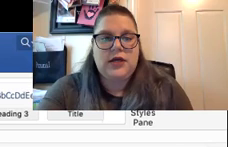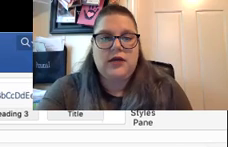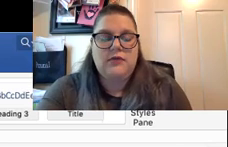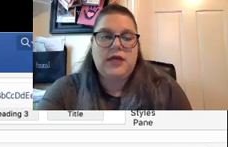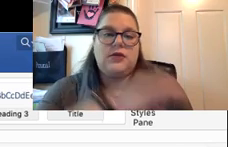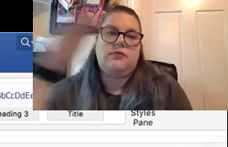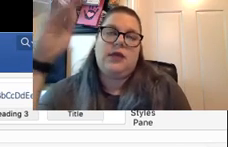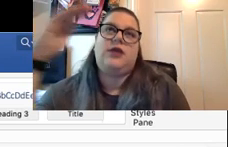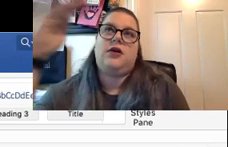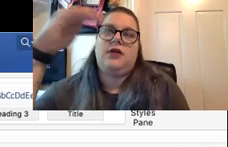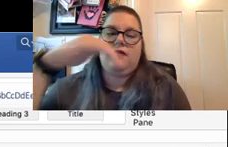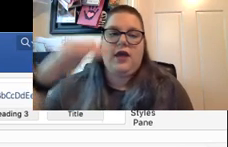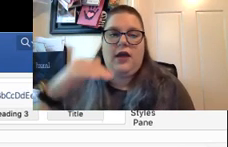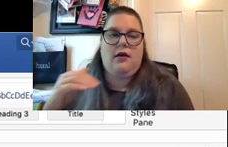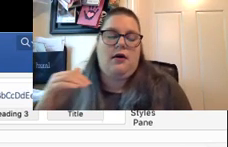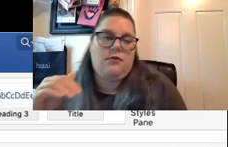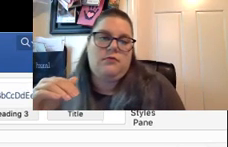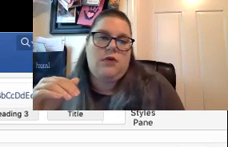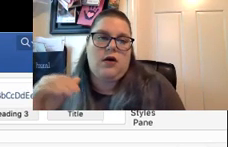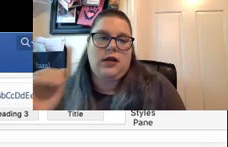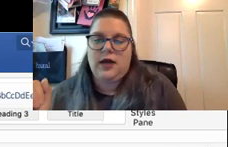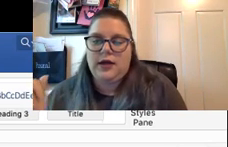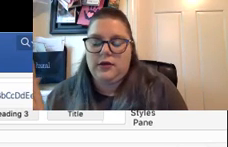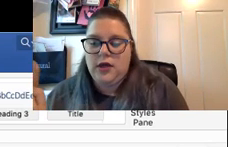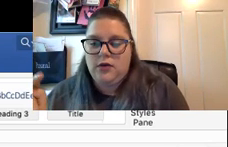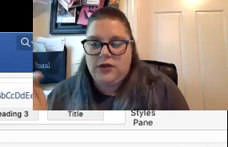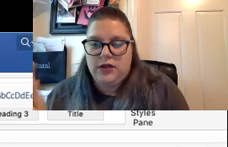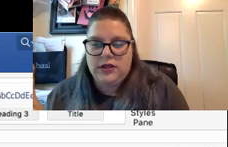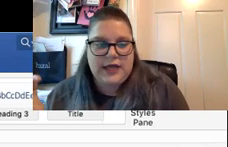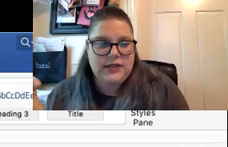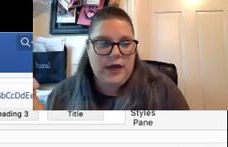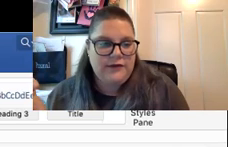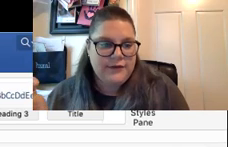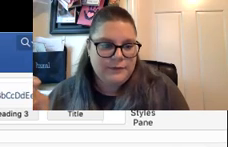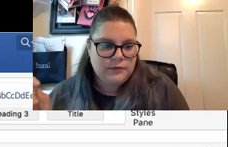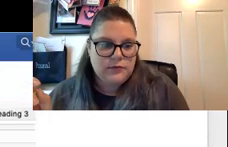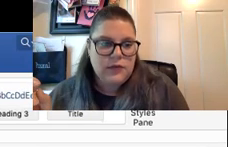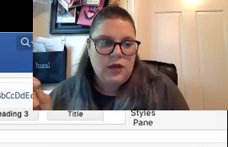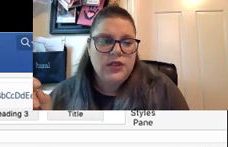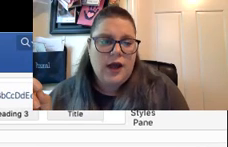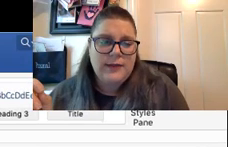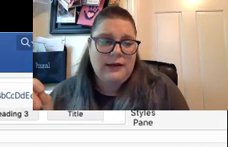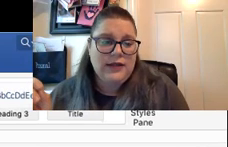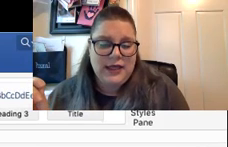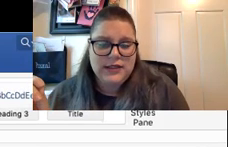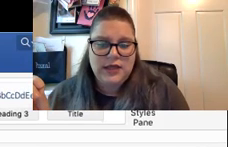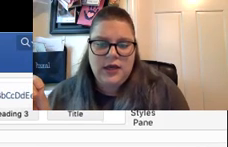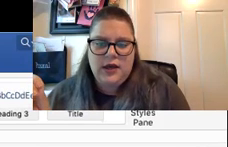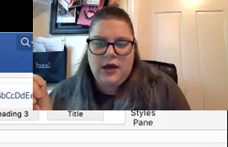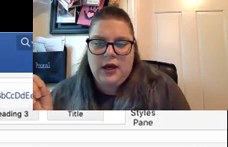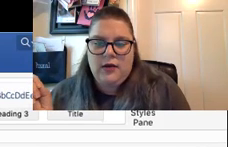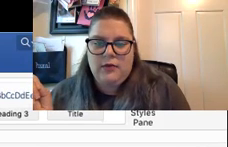make sure that they are in line with the text above. We talked about